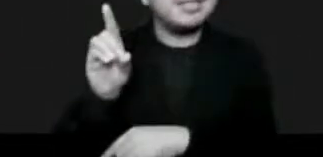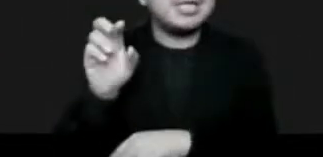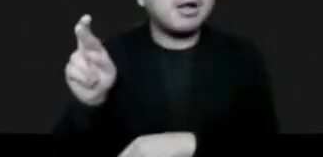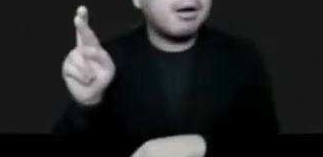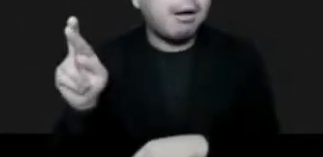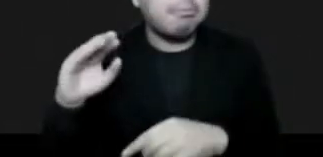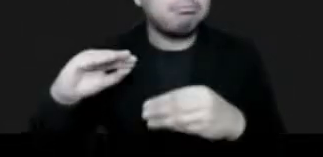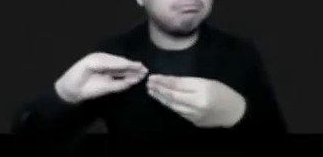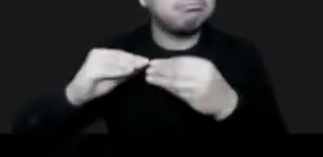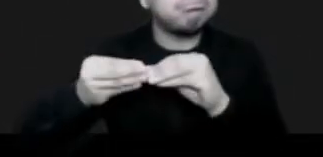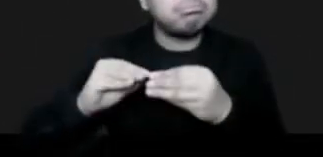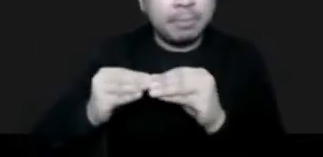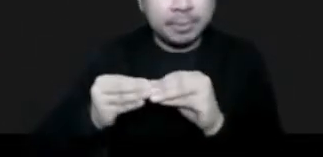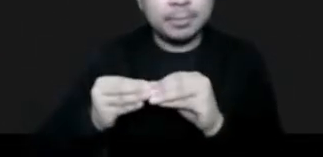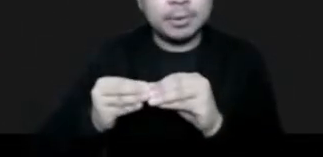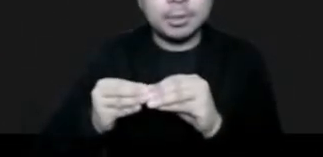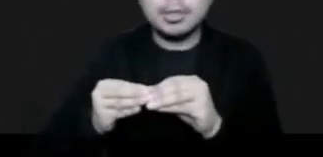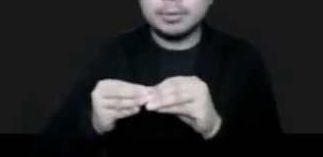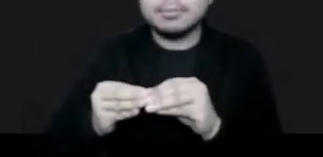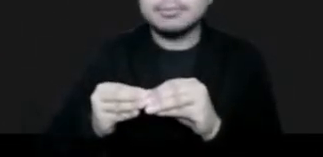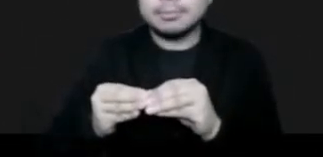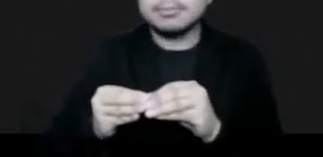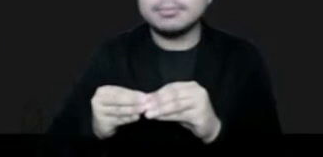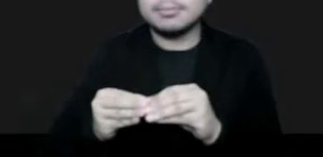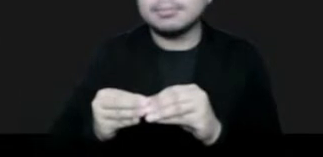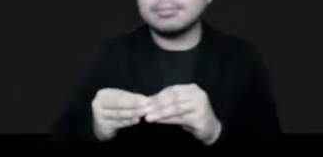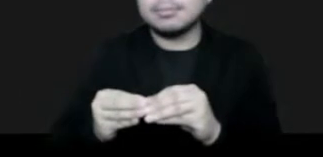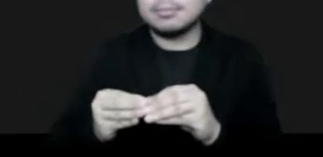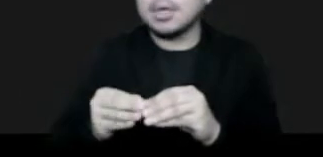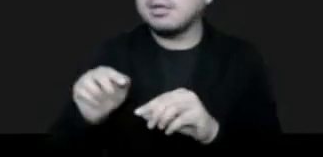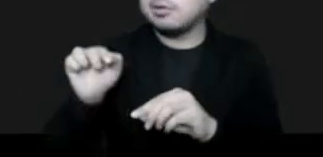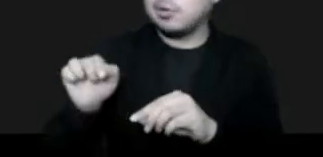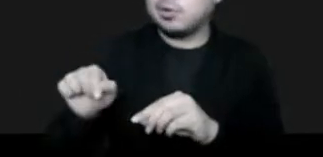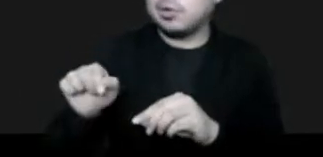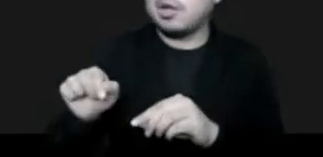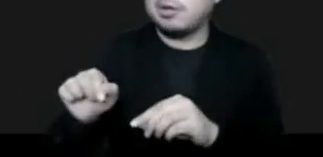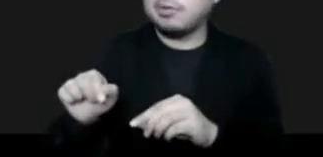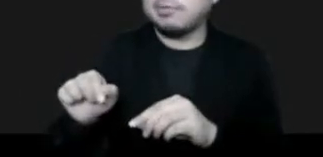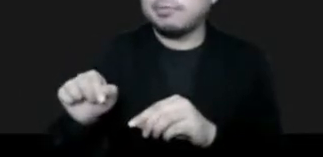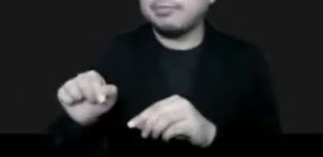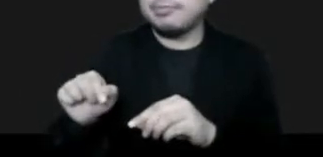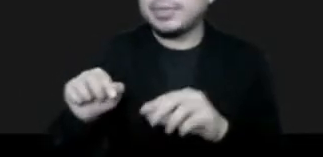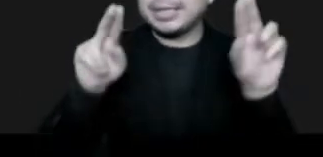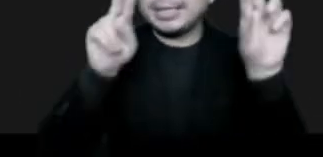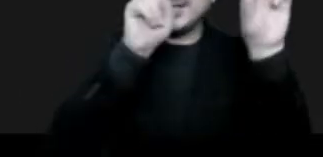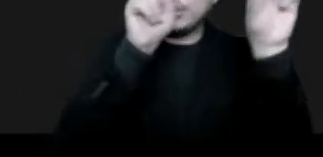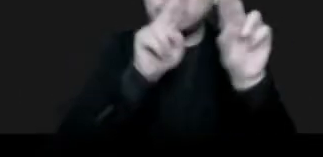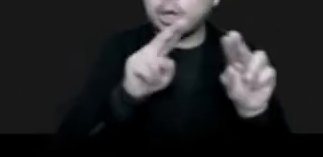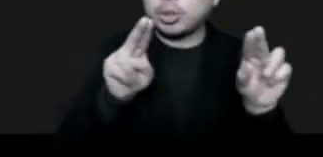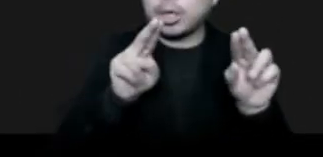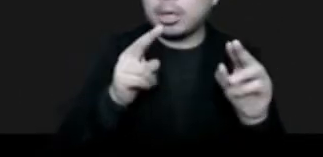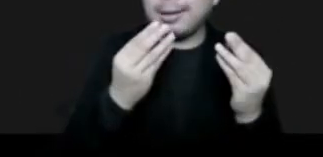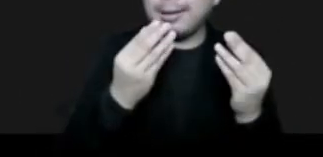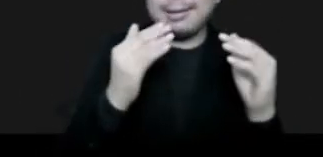an international call for member states to have disaster risk